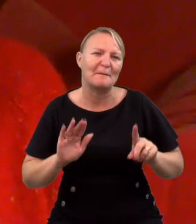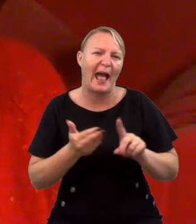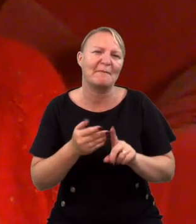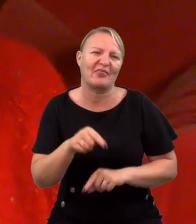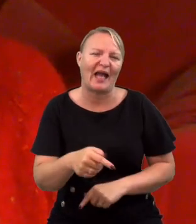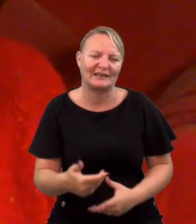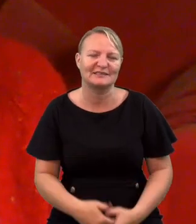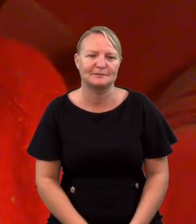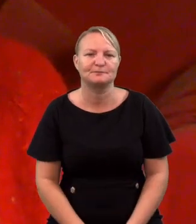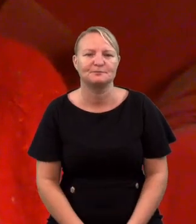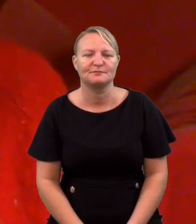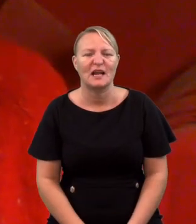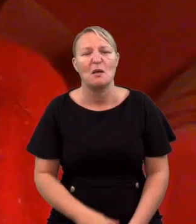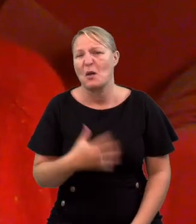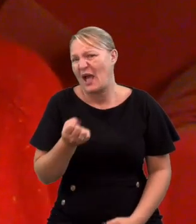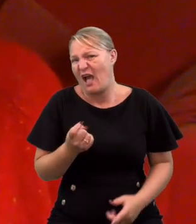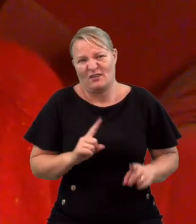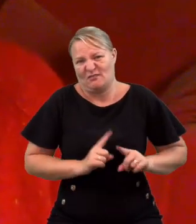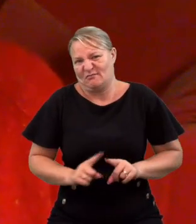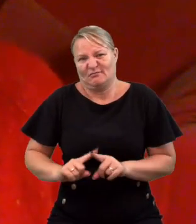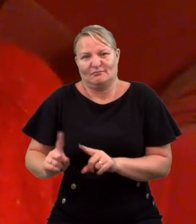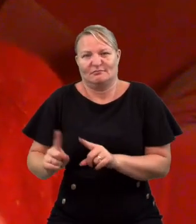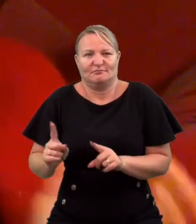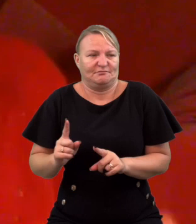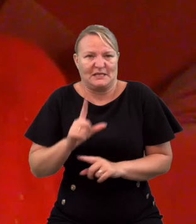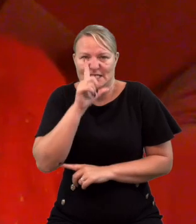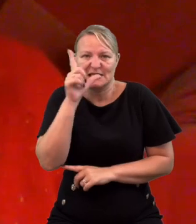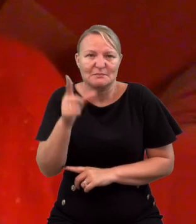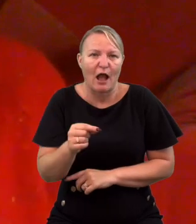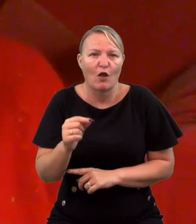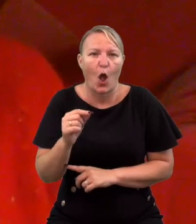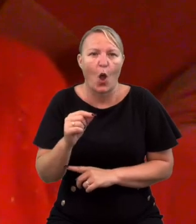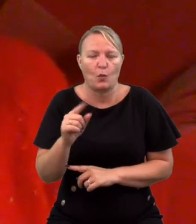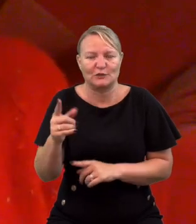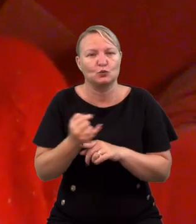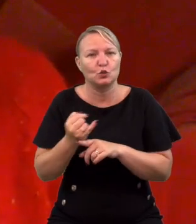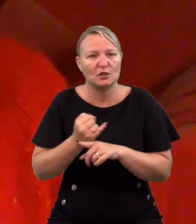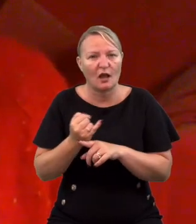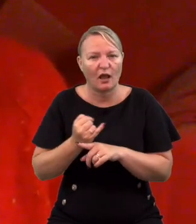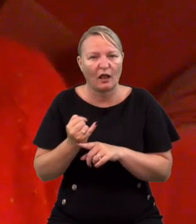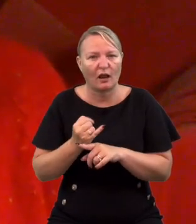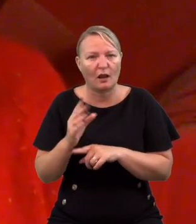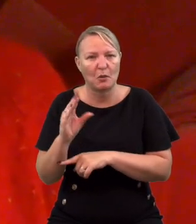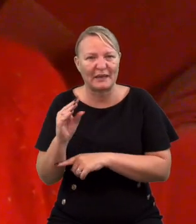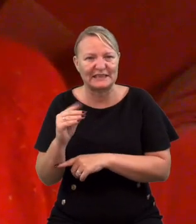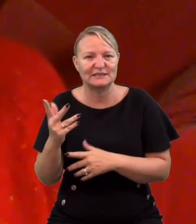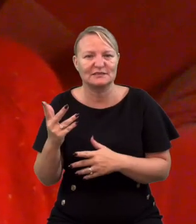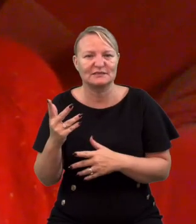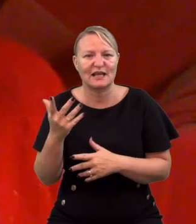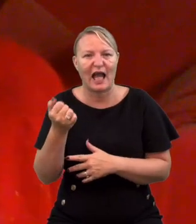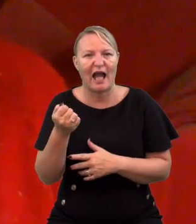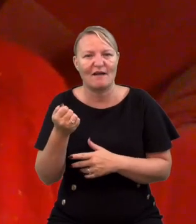try and do. Then there are lots of other puppets. So the Sparrow is a little wooden puppet.